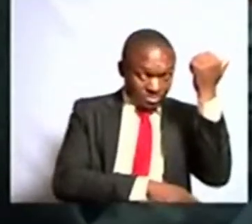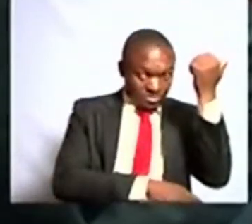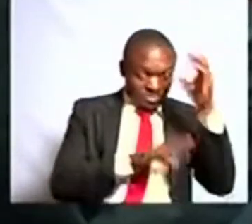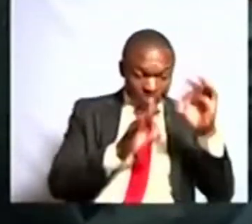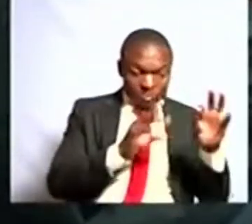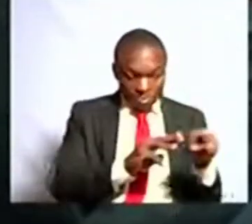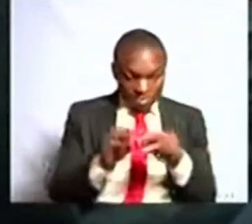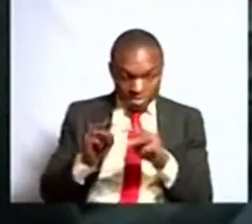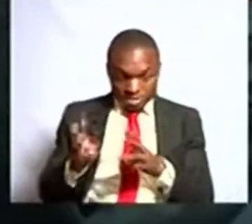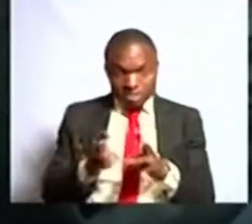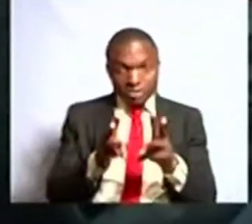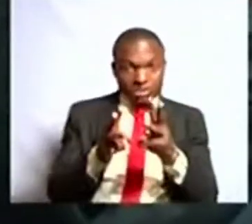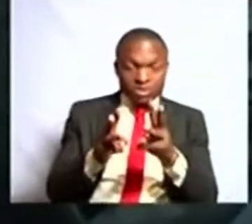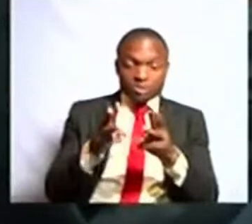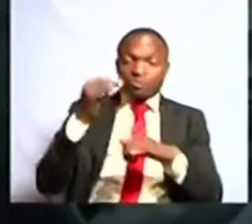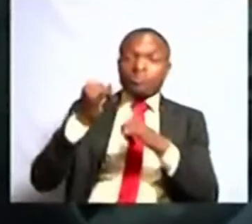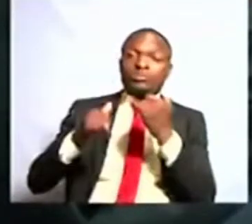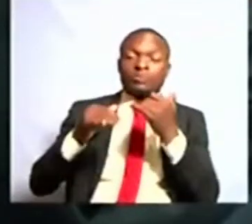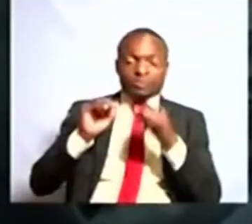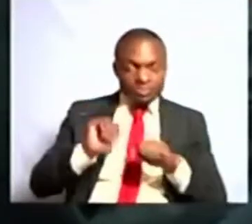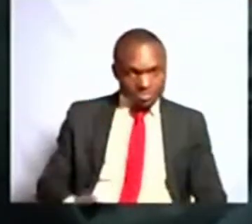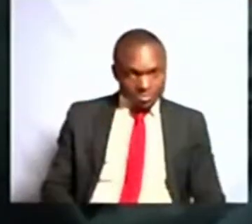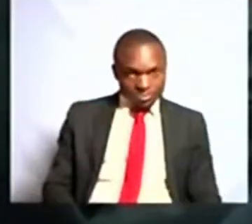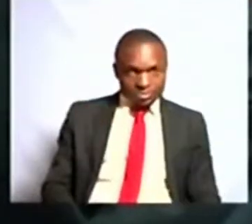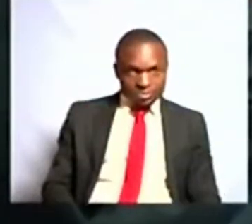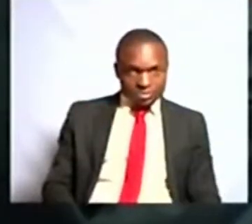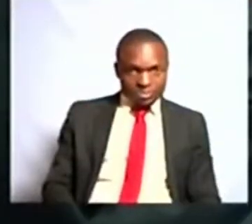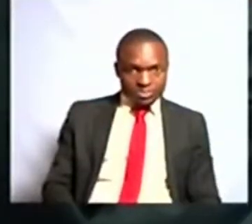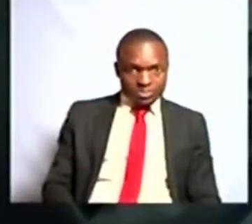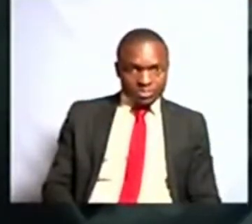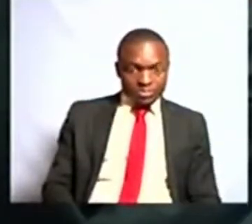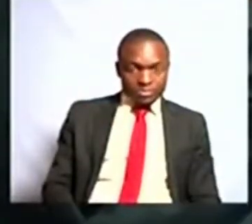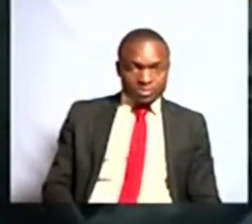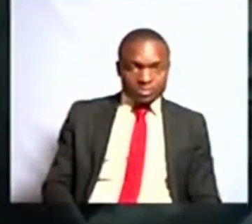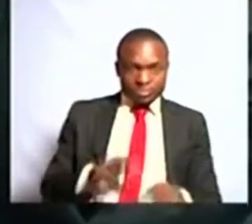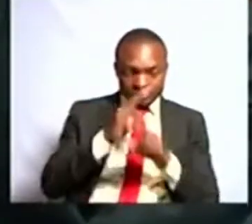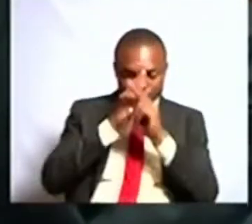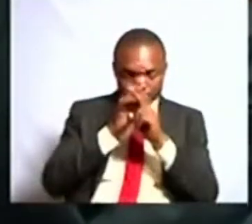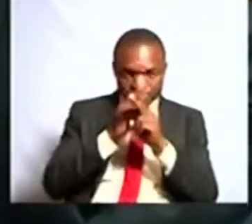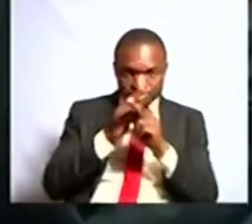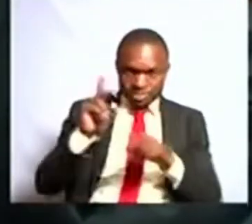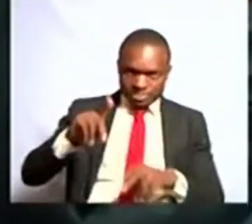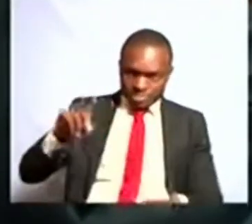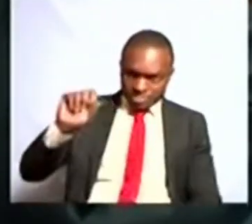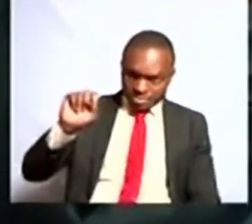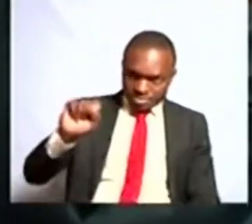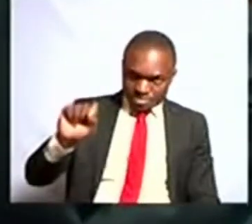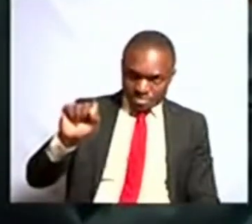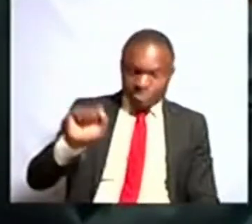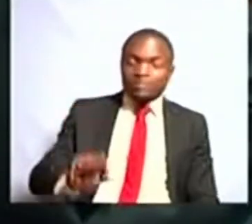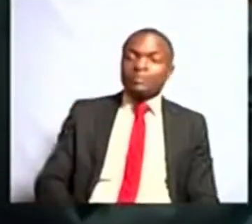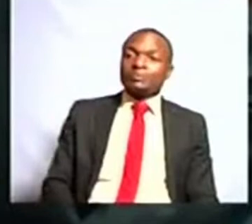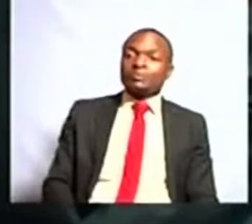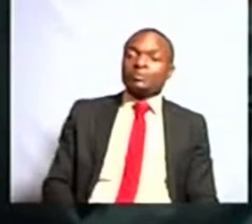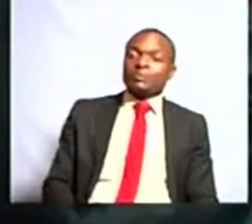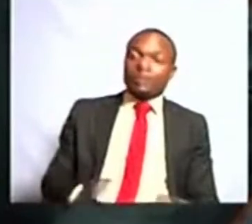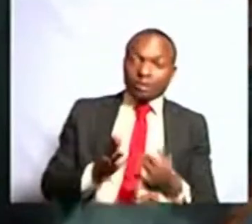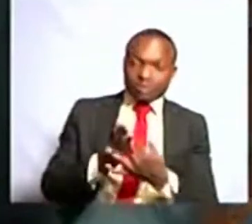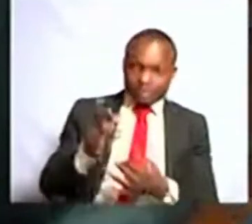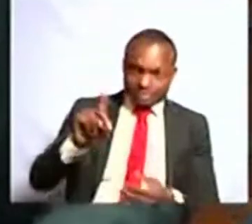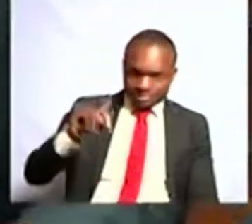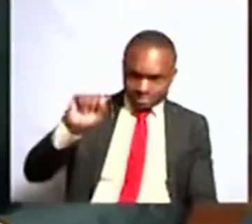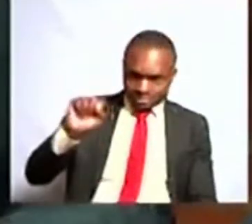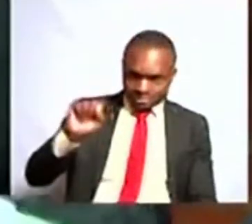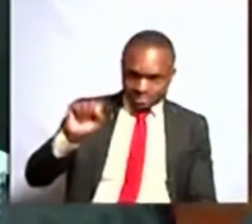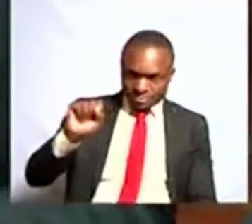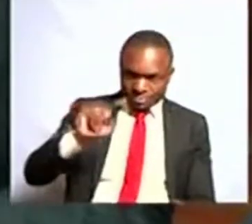this direction, I'm done. Okay, Honorable PS, through you, PS,